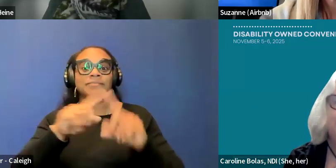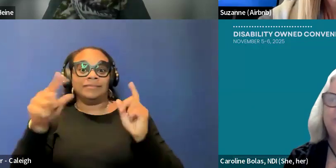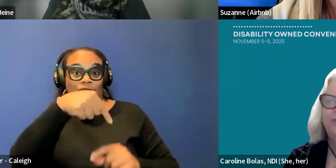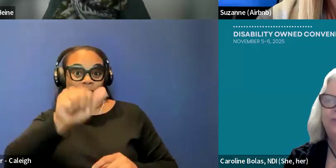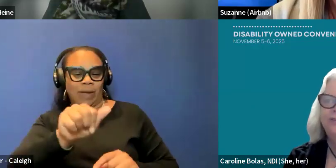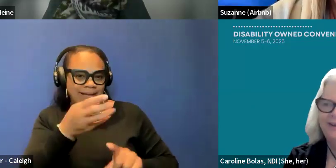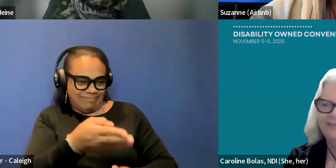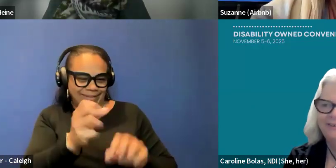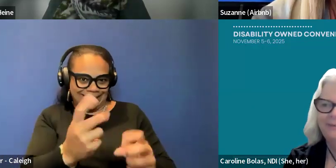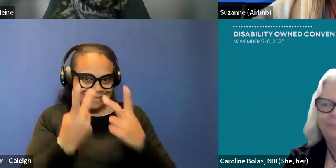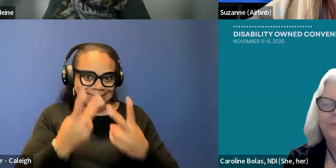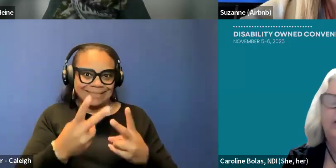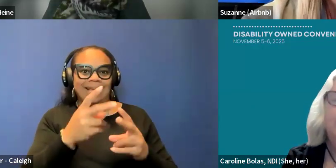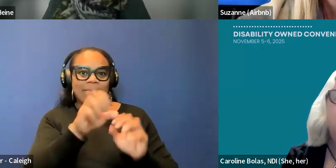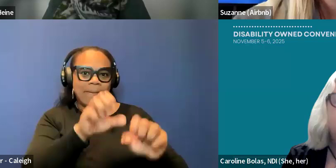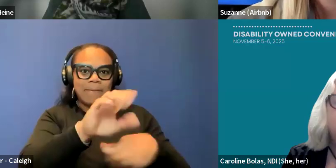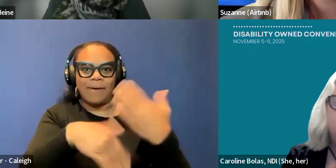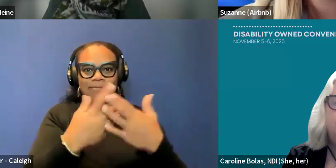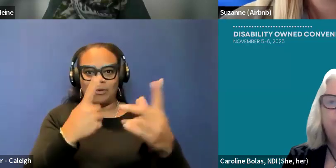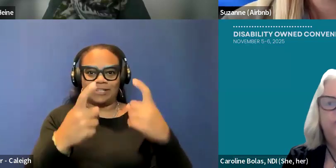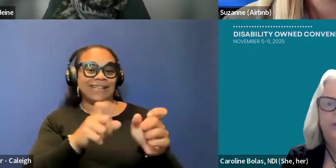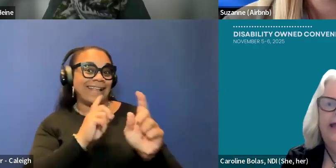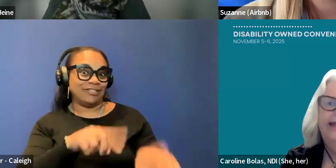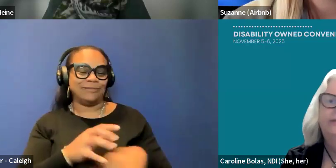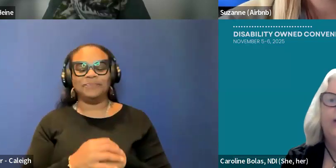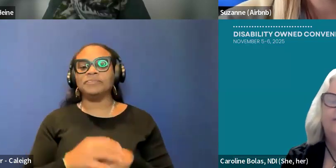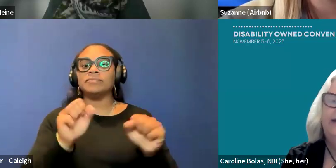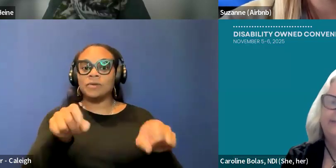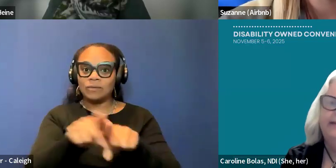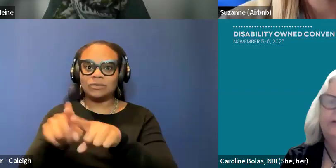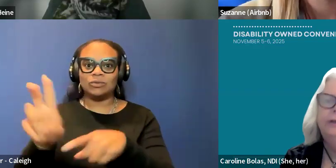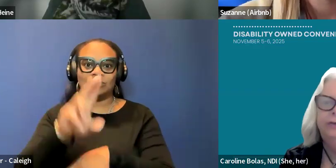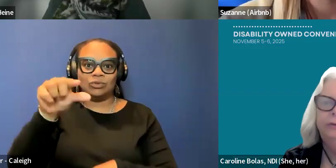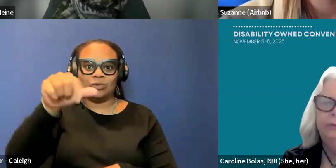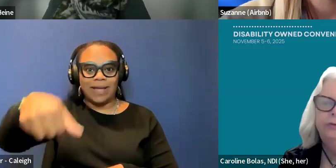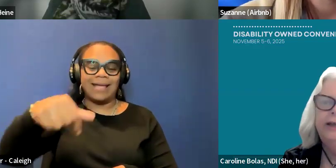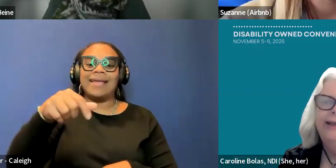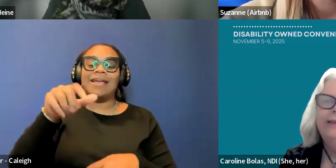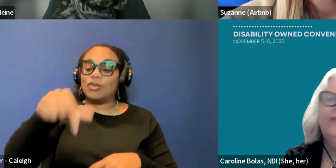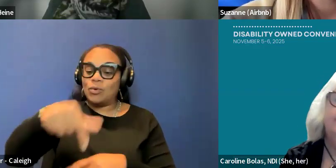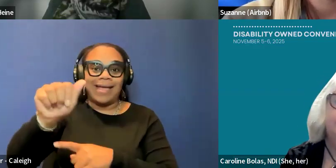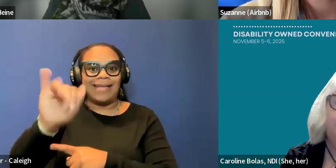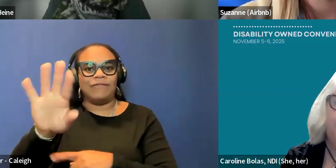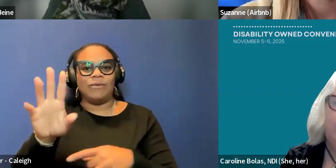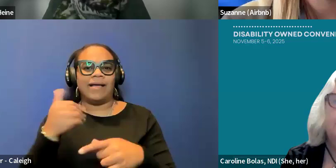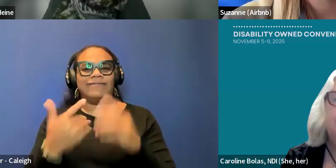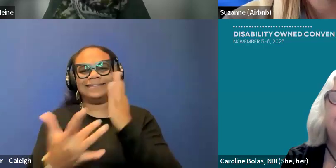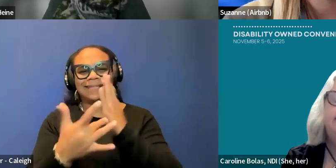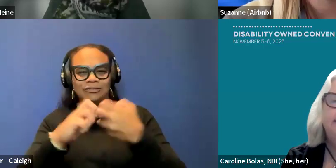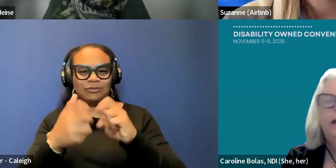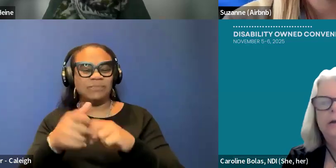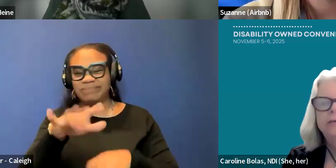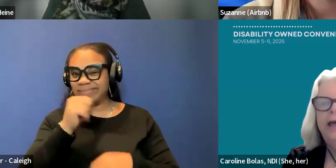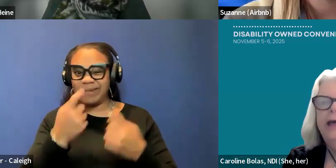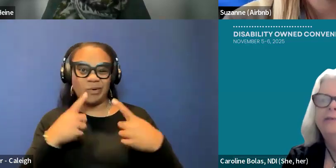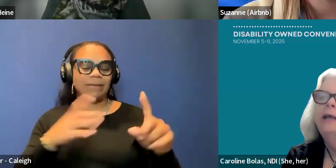and make sure we get those questions answered. You can also use the Q&A if you're having any technical issues. If that doesn't work,